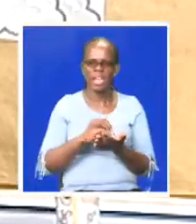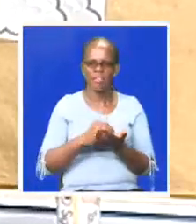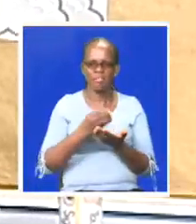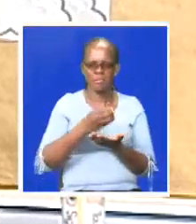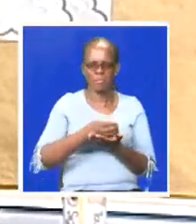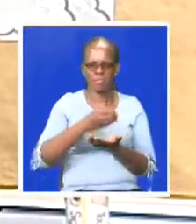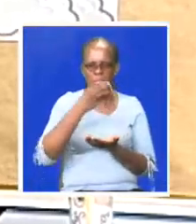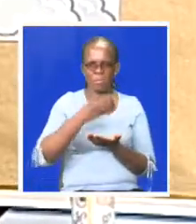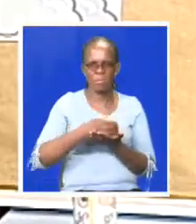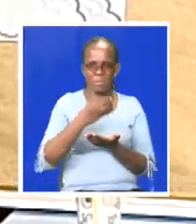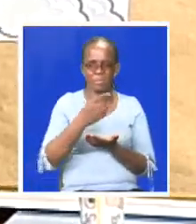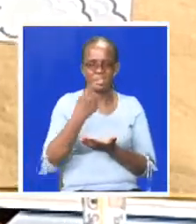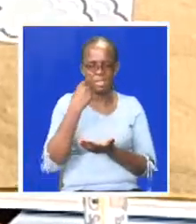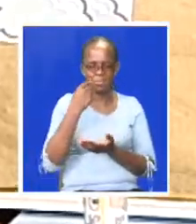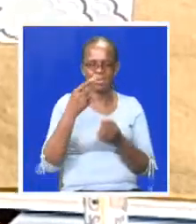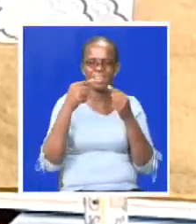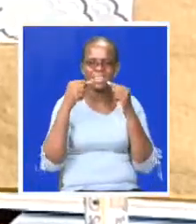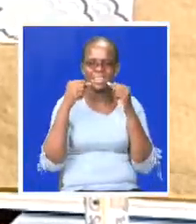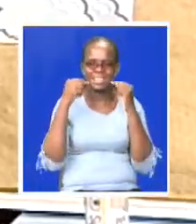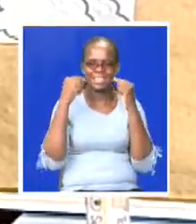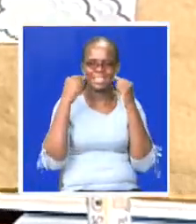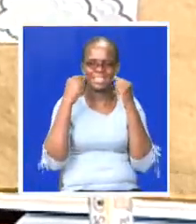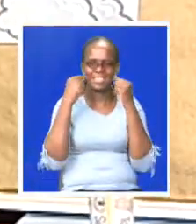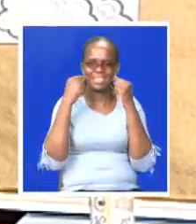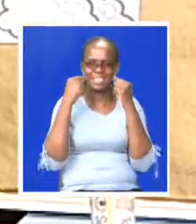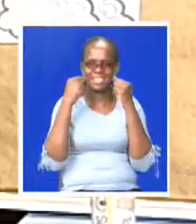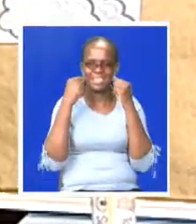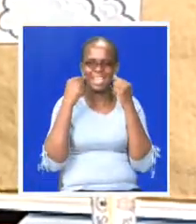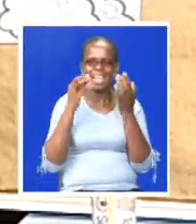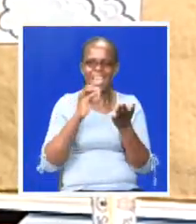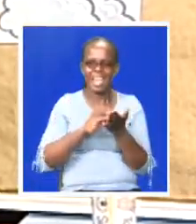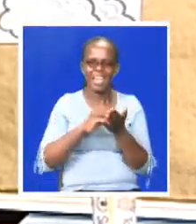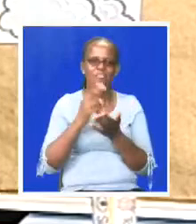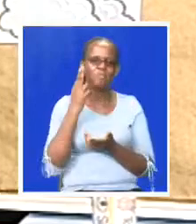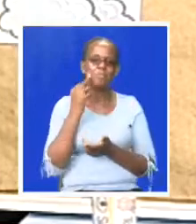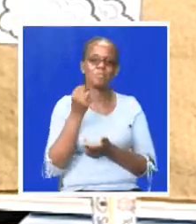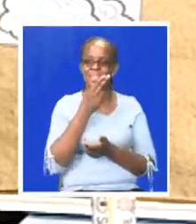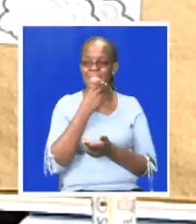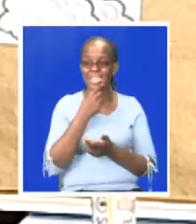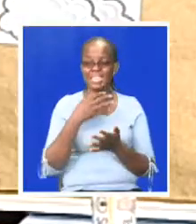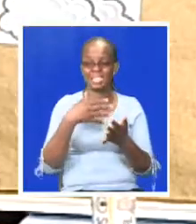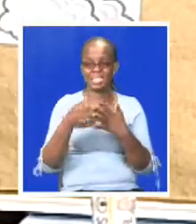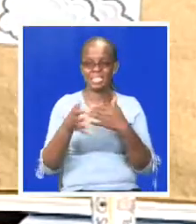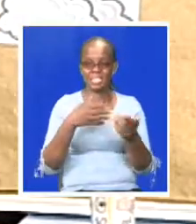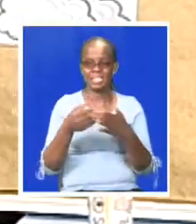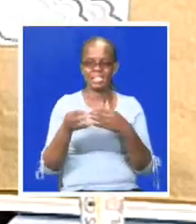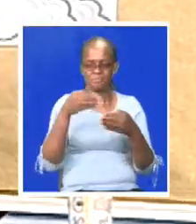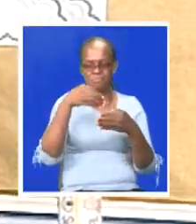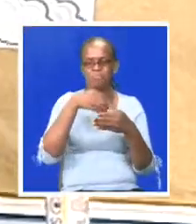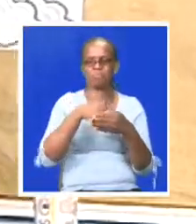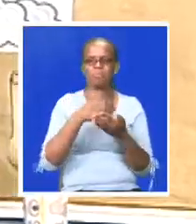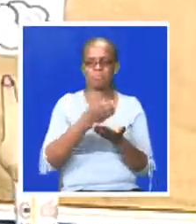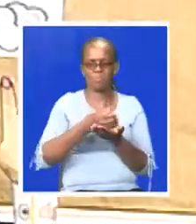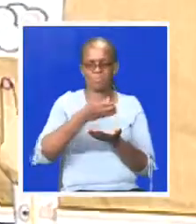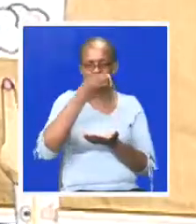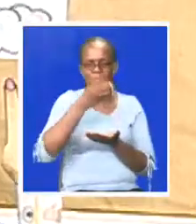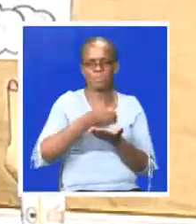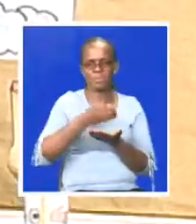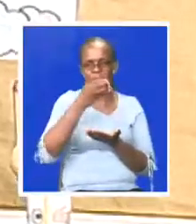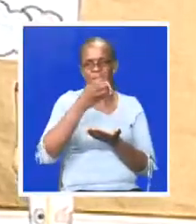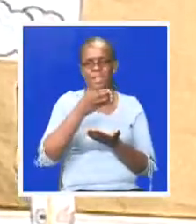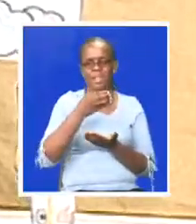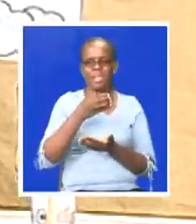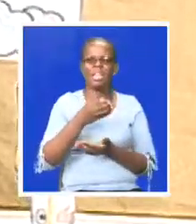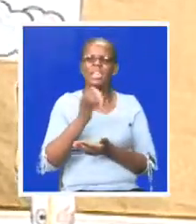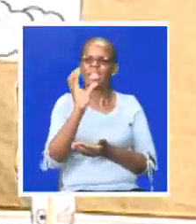even smiling. Wow, which means something very nice inside is good. It's in this cup. So the color of